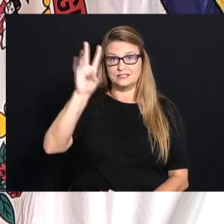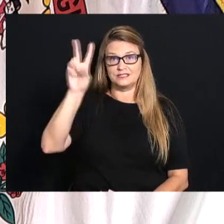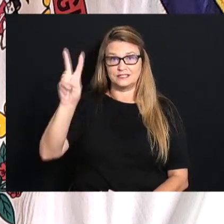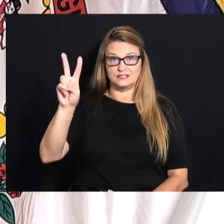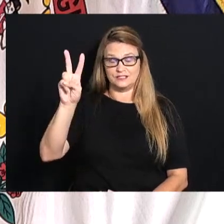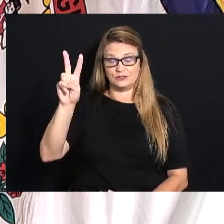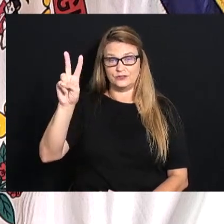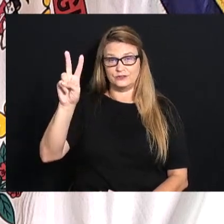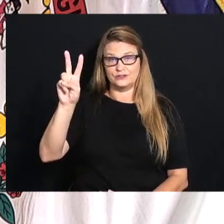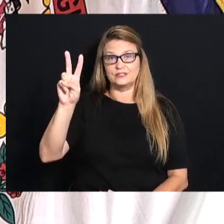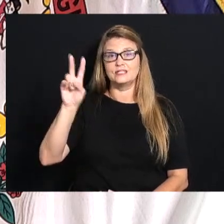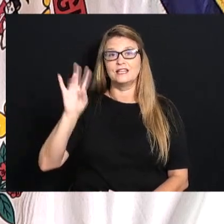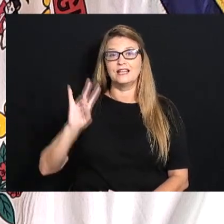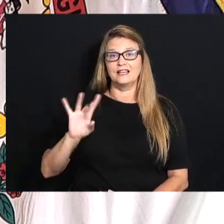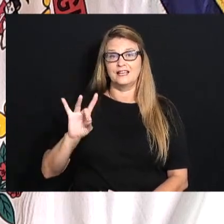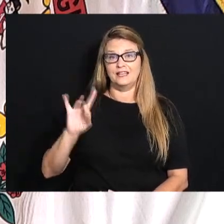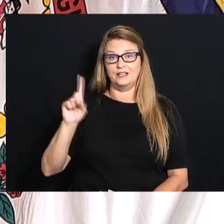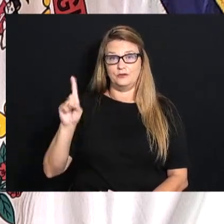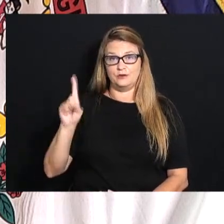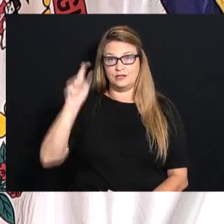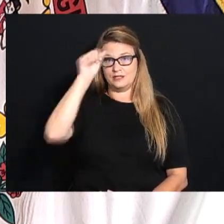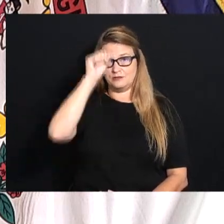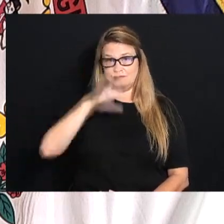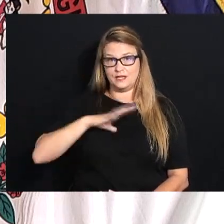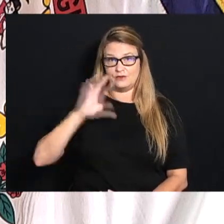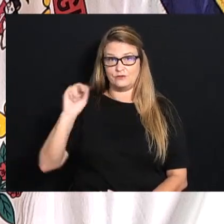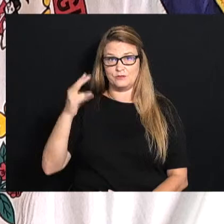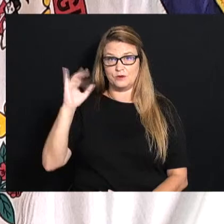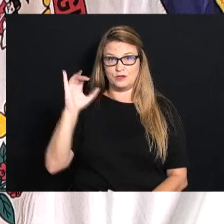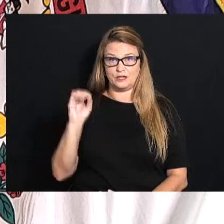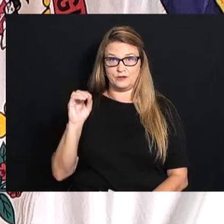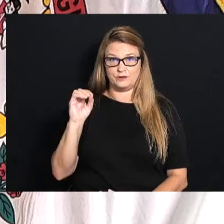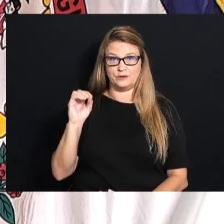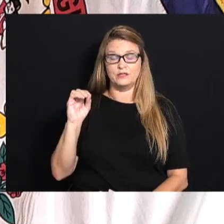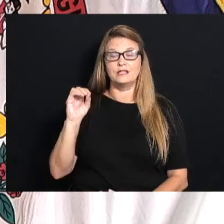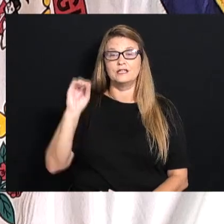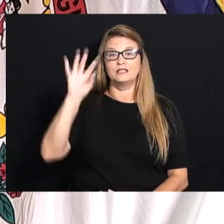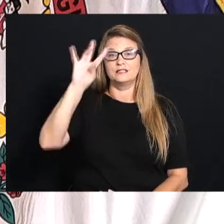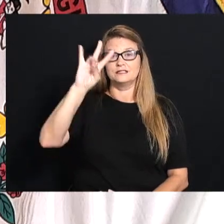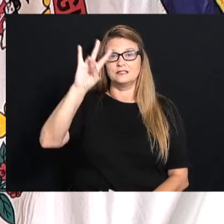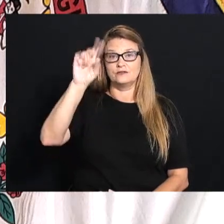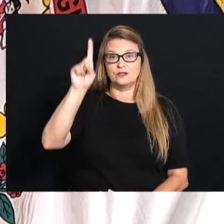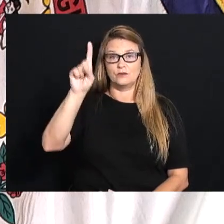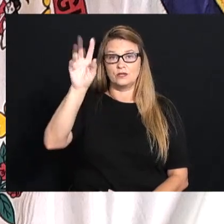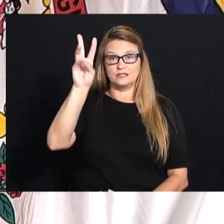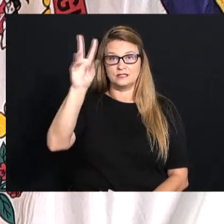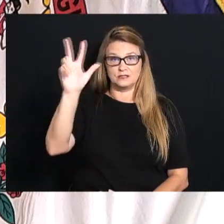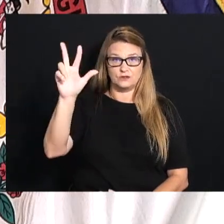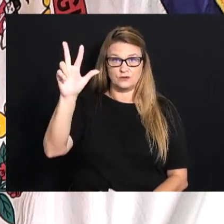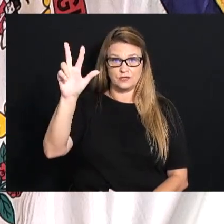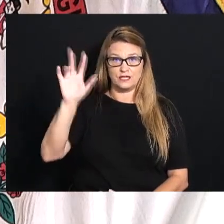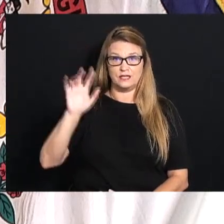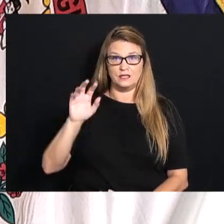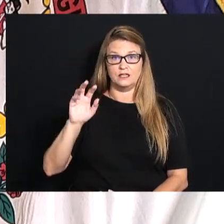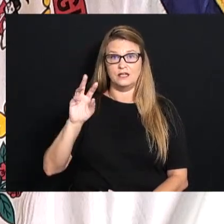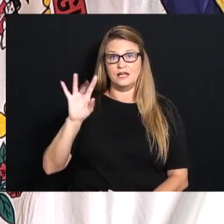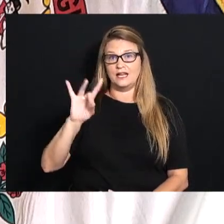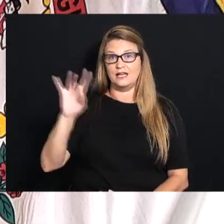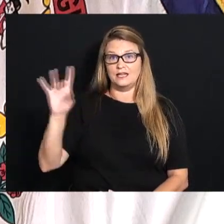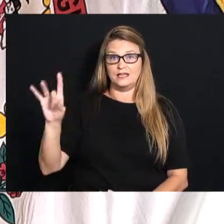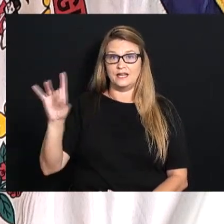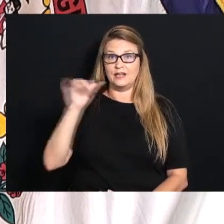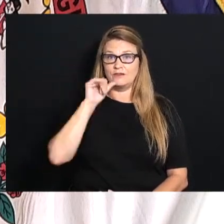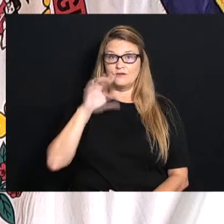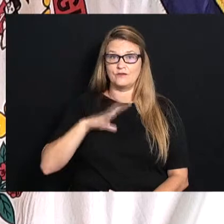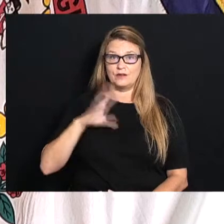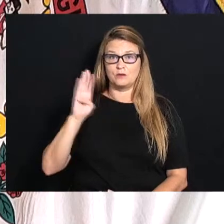7,162nd death is an 81-year-old male from Ohio County. And the 7,163rd death in West Virginia is an 88-year-old